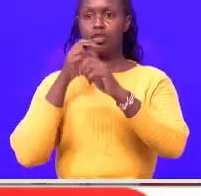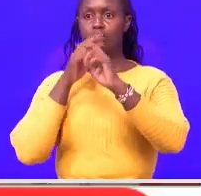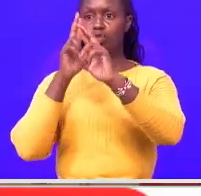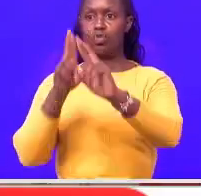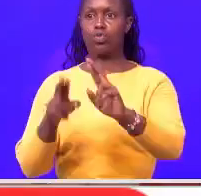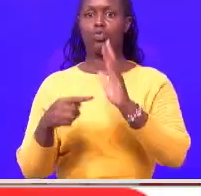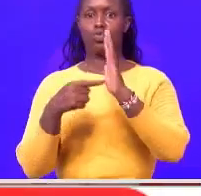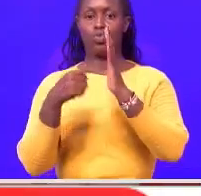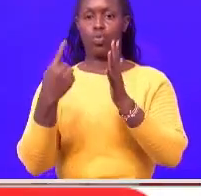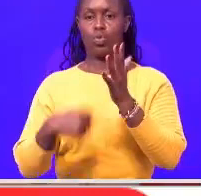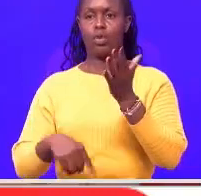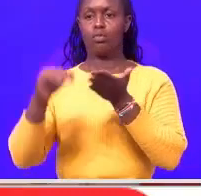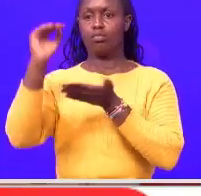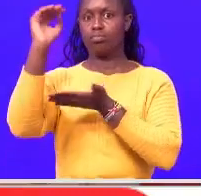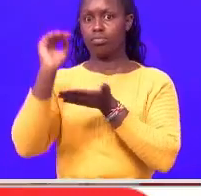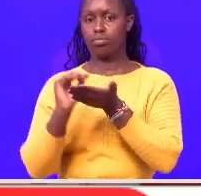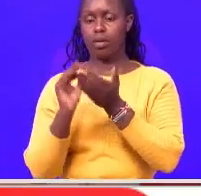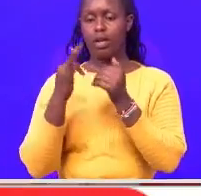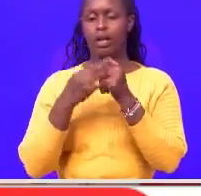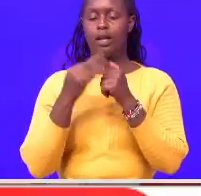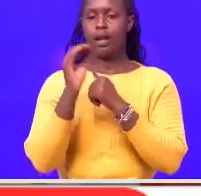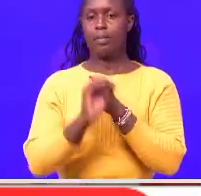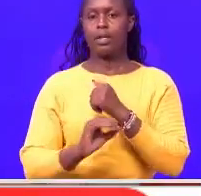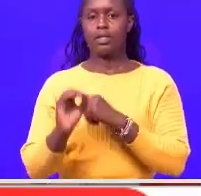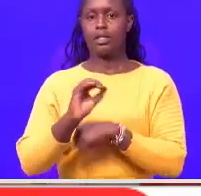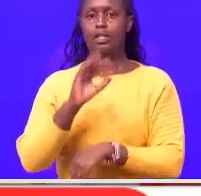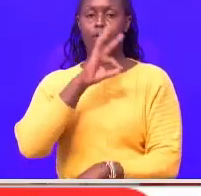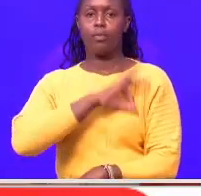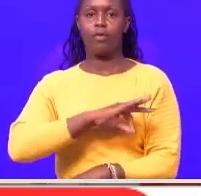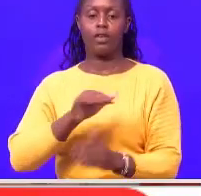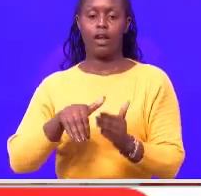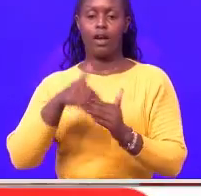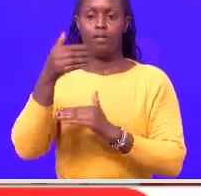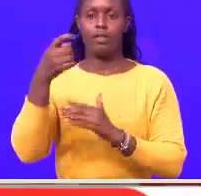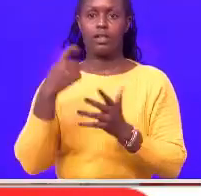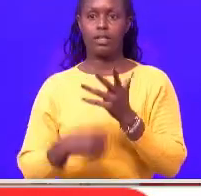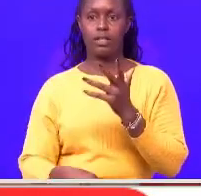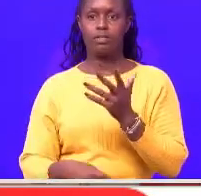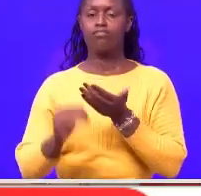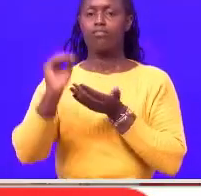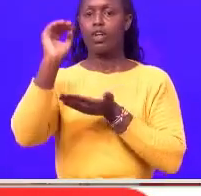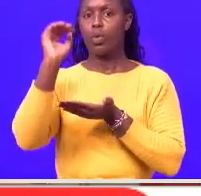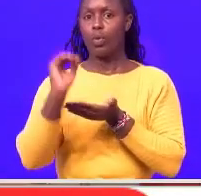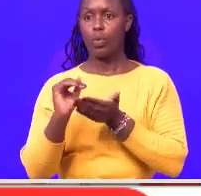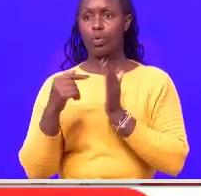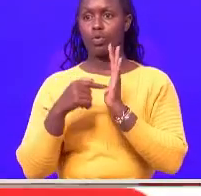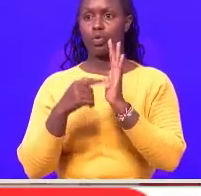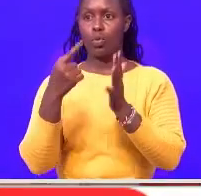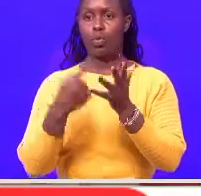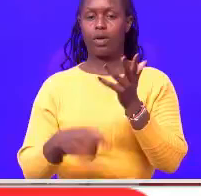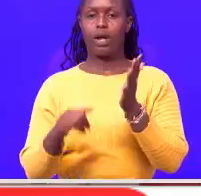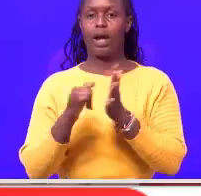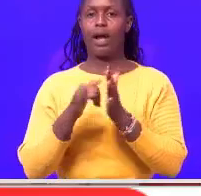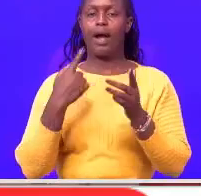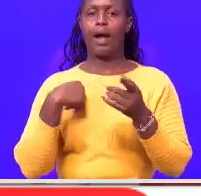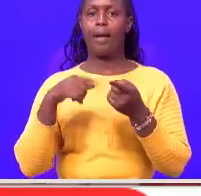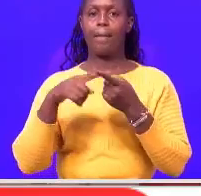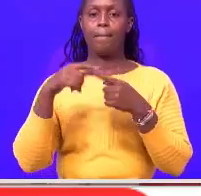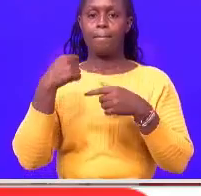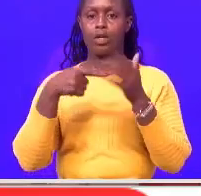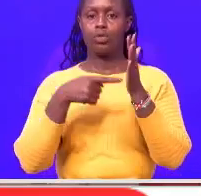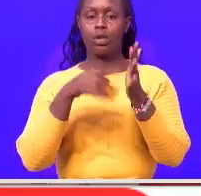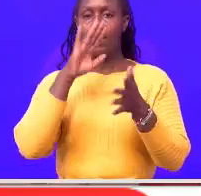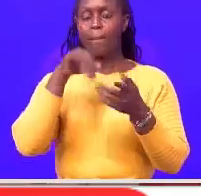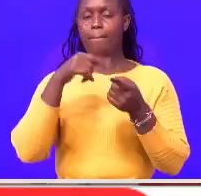posting a decline of 8% in its profit after tax. The decline in net interest margin has been driven by high cost of